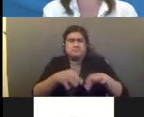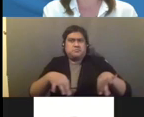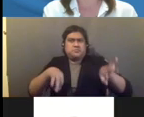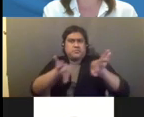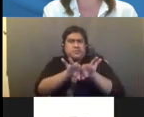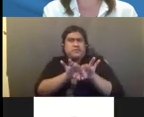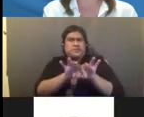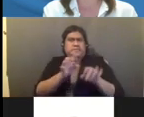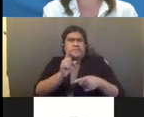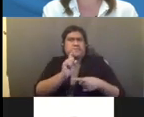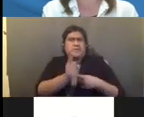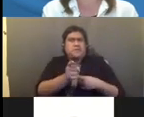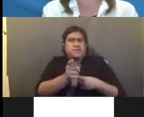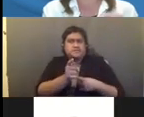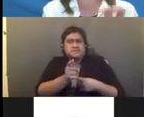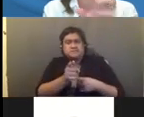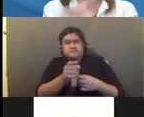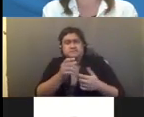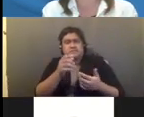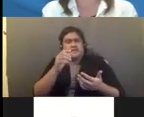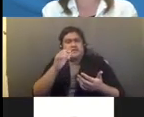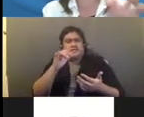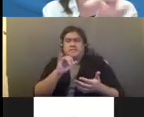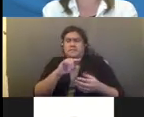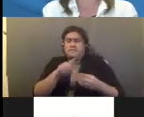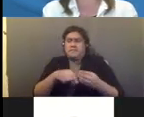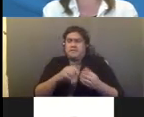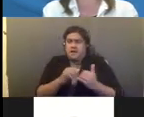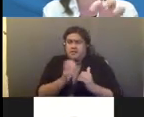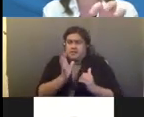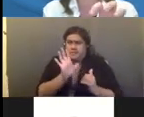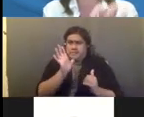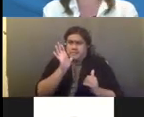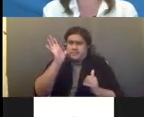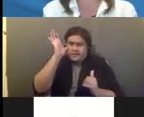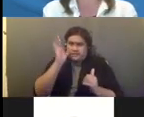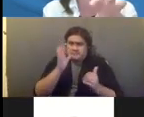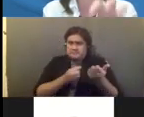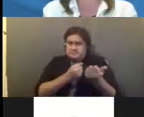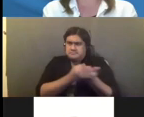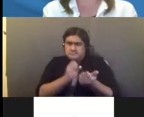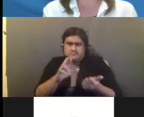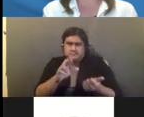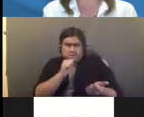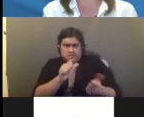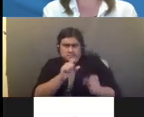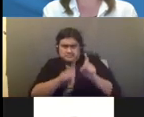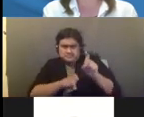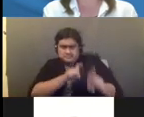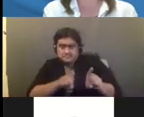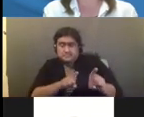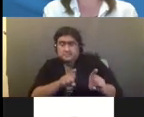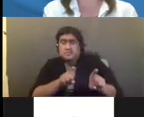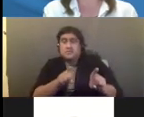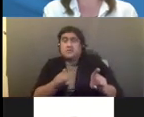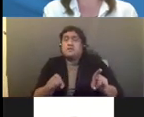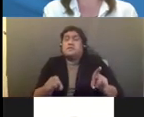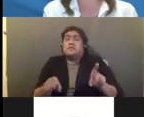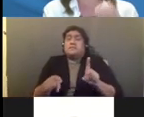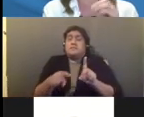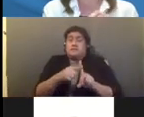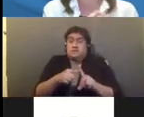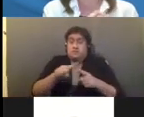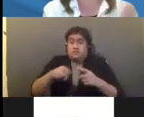parental acceptance. And then really drilled down more about what happened in the family unit during those pivotal